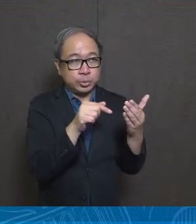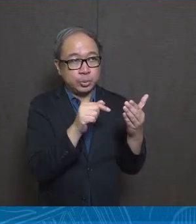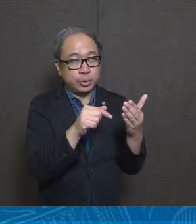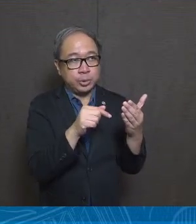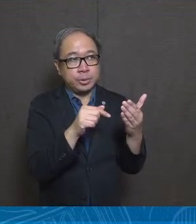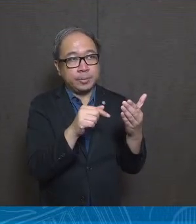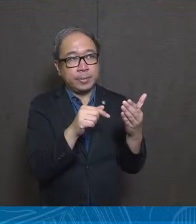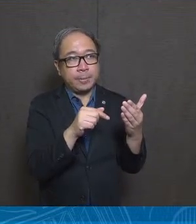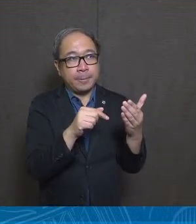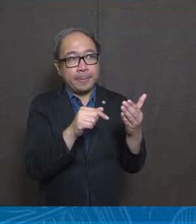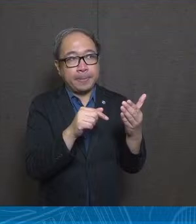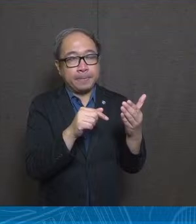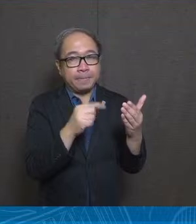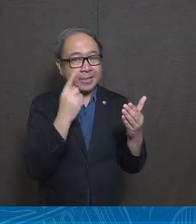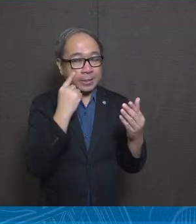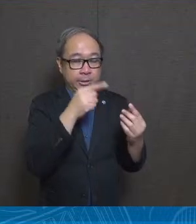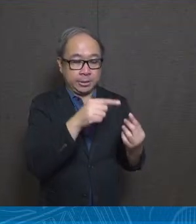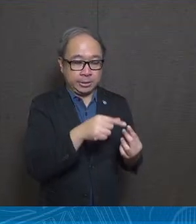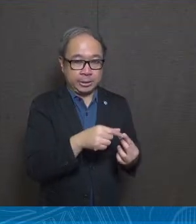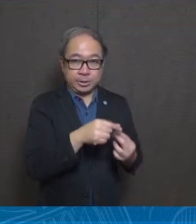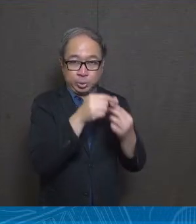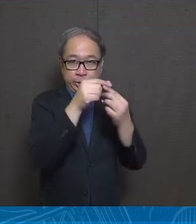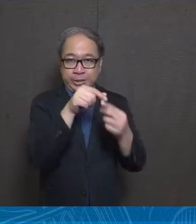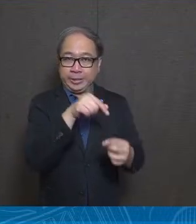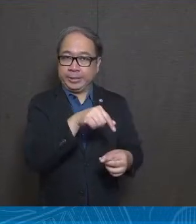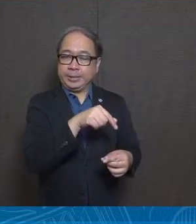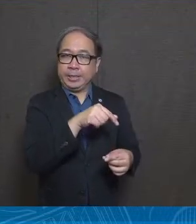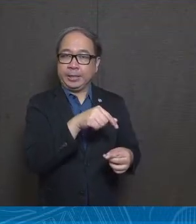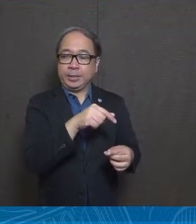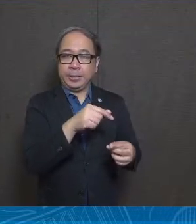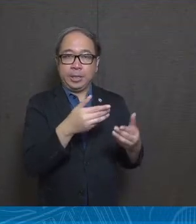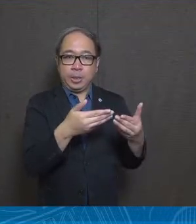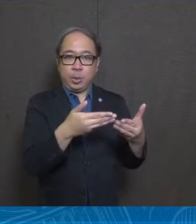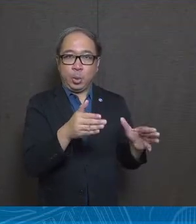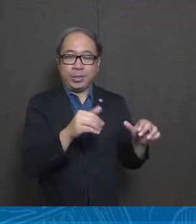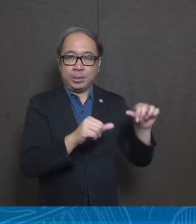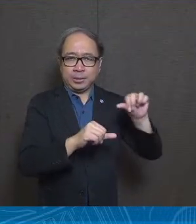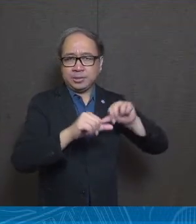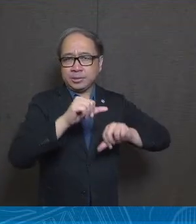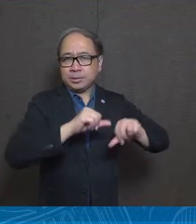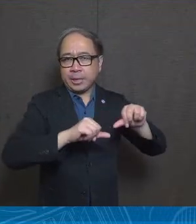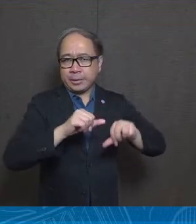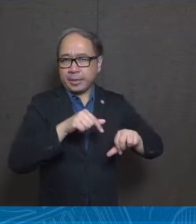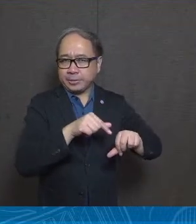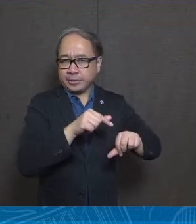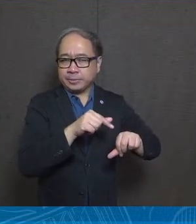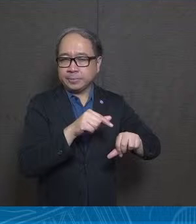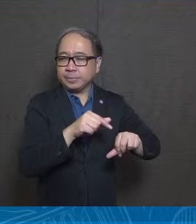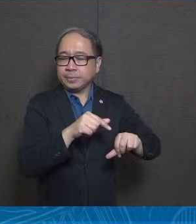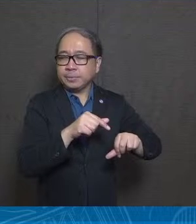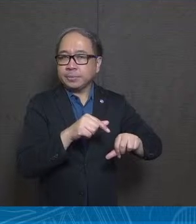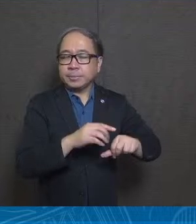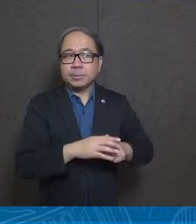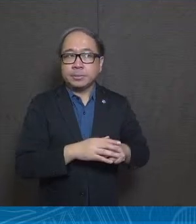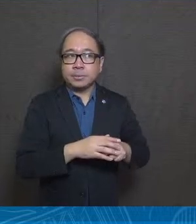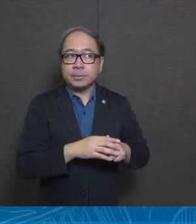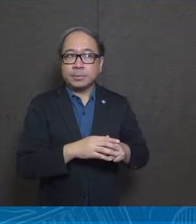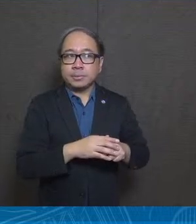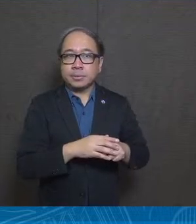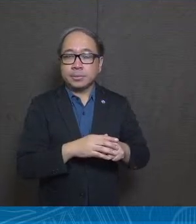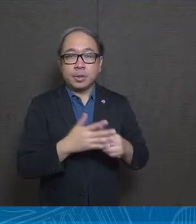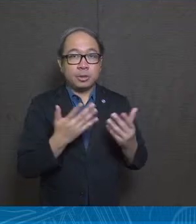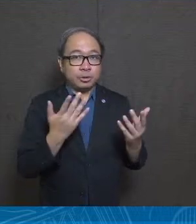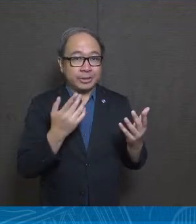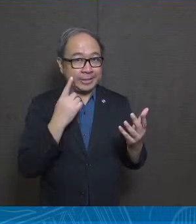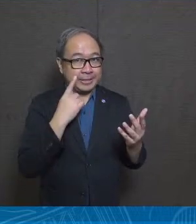Something that I think quite unique, I guess we're quite excited about it in the science area, is we never have enough resources